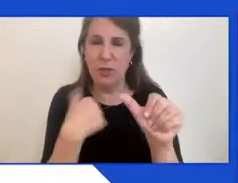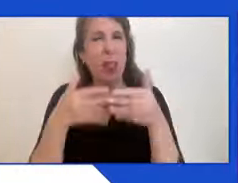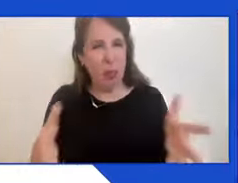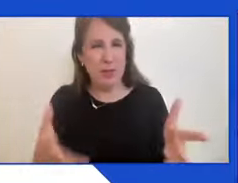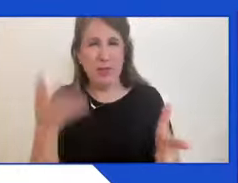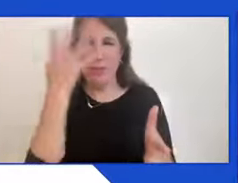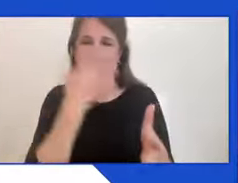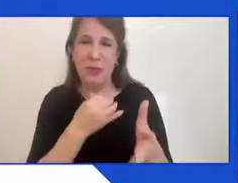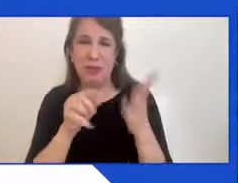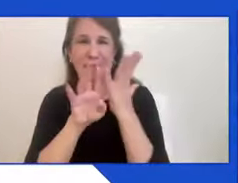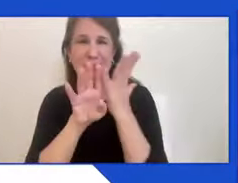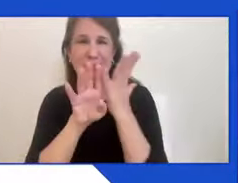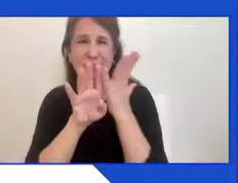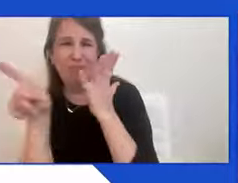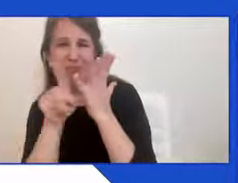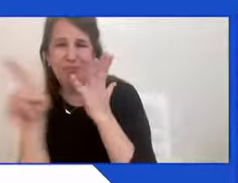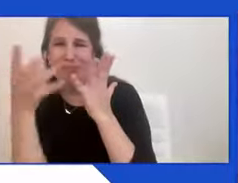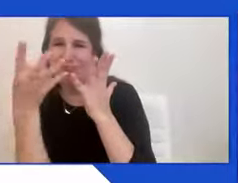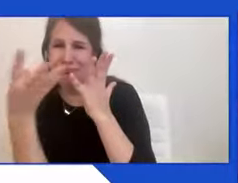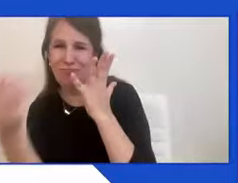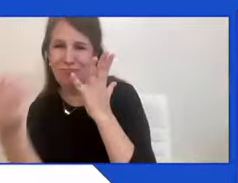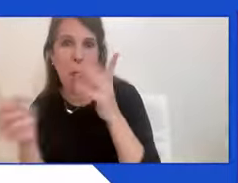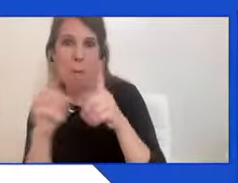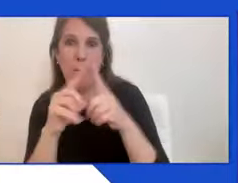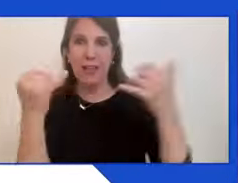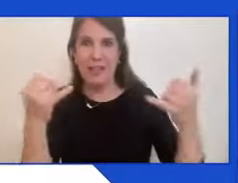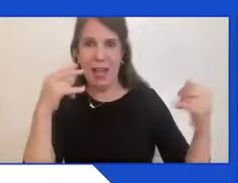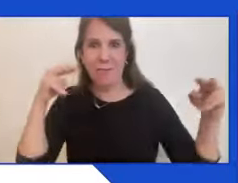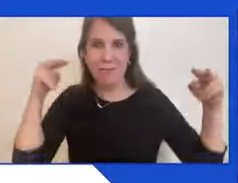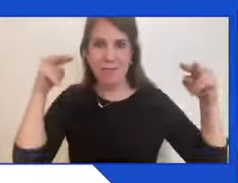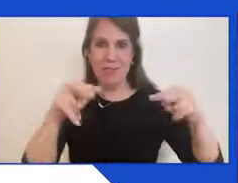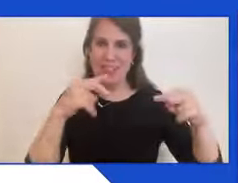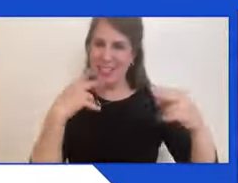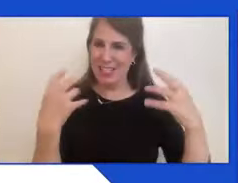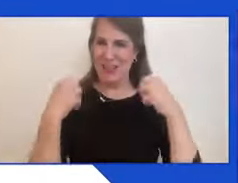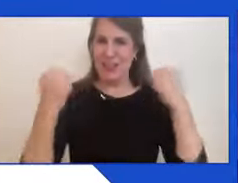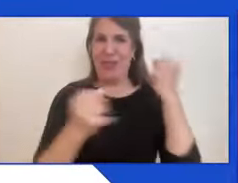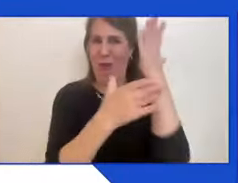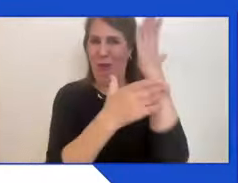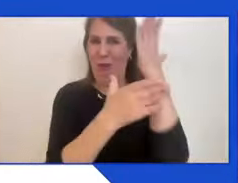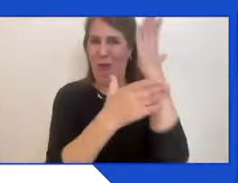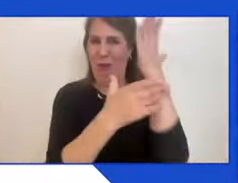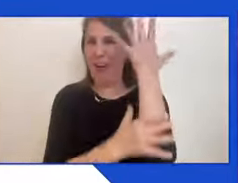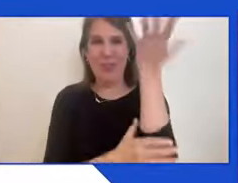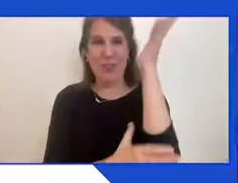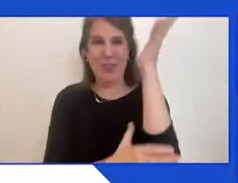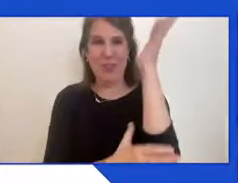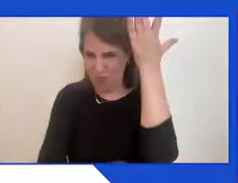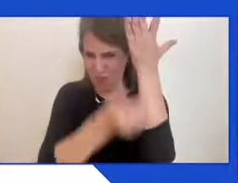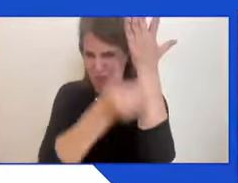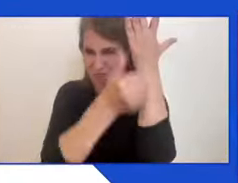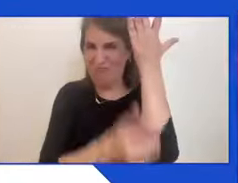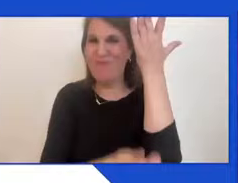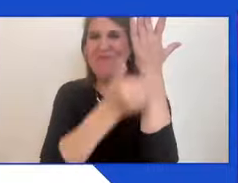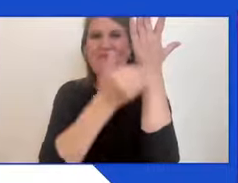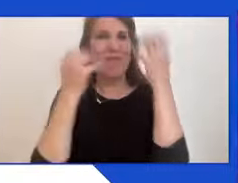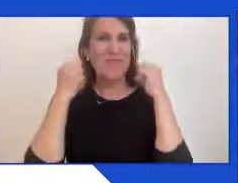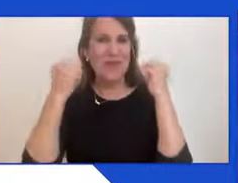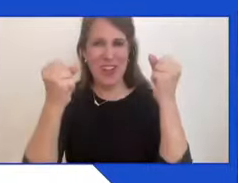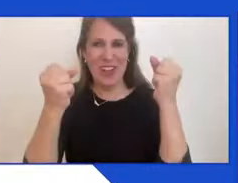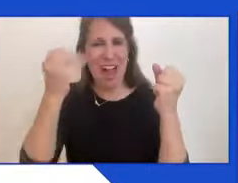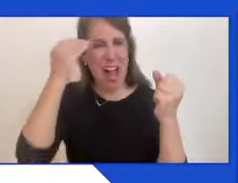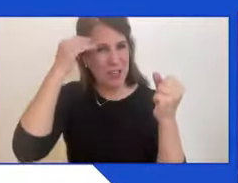of me now, I see a very sturdy trunk. And it is from this trunk that I know